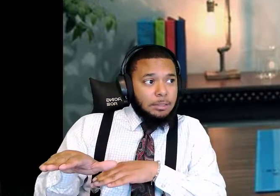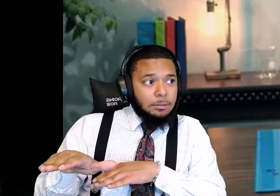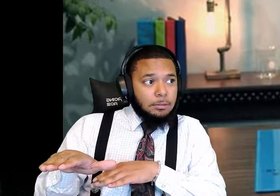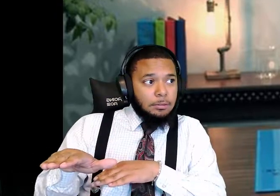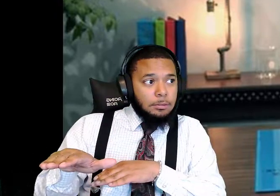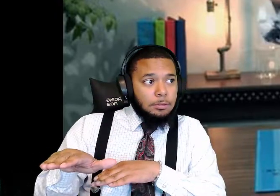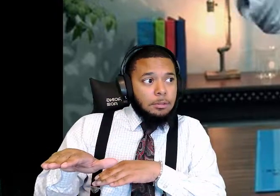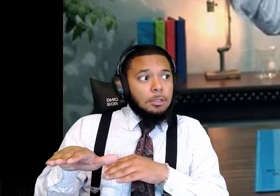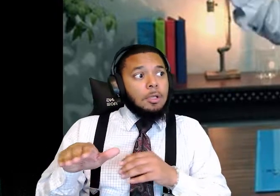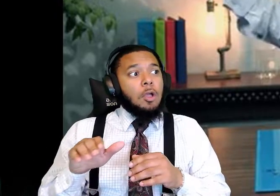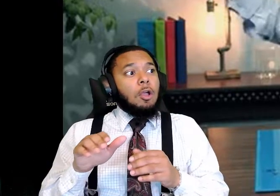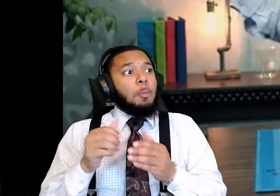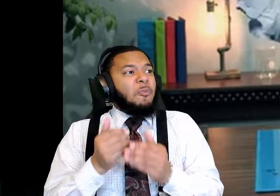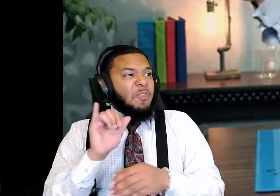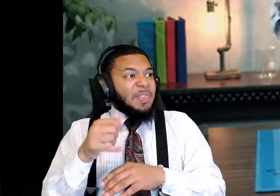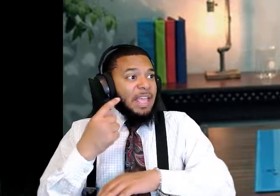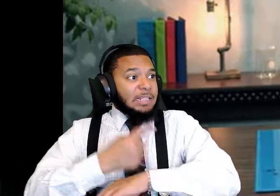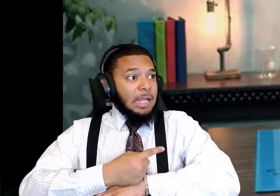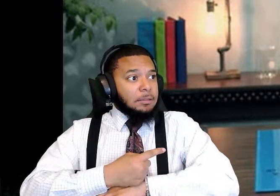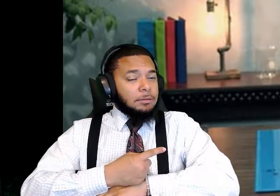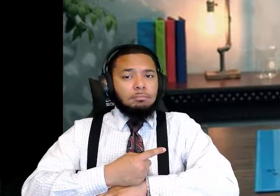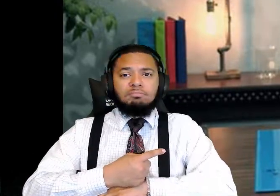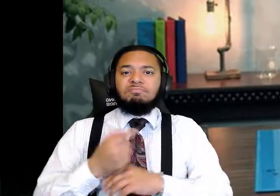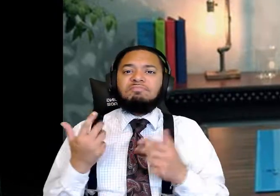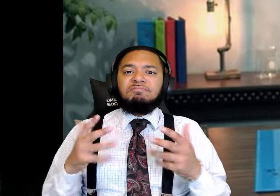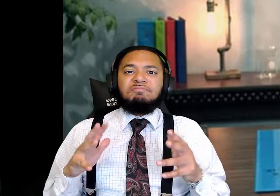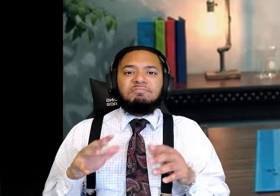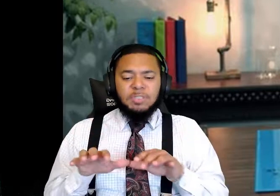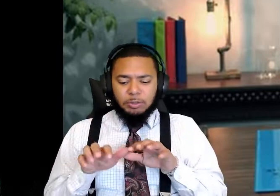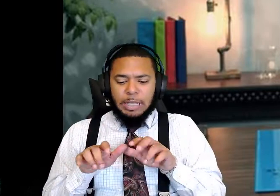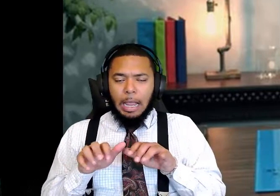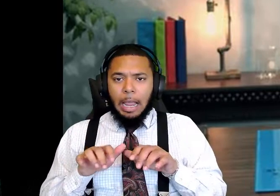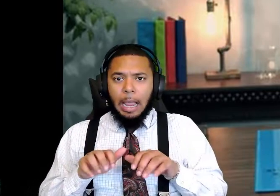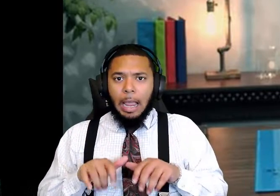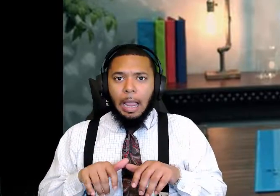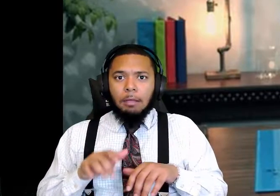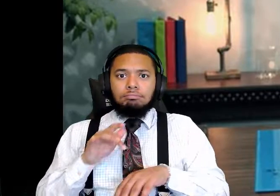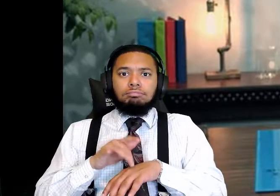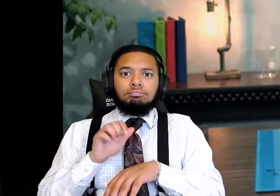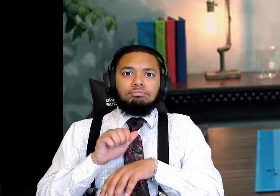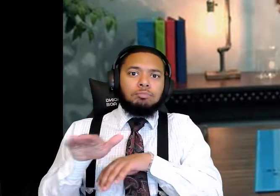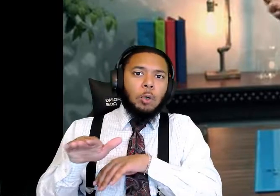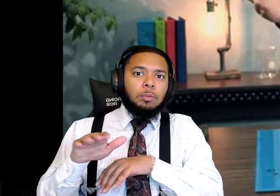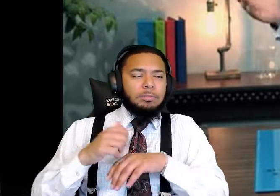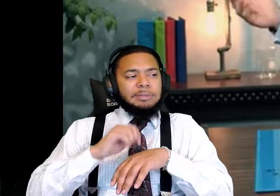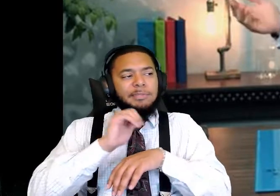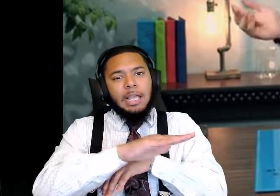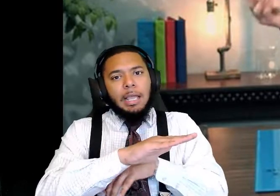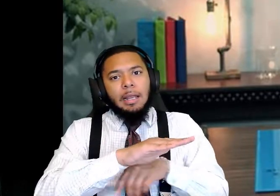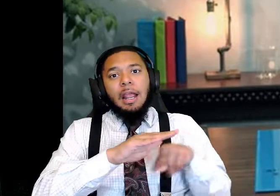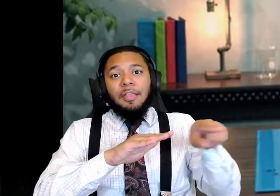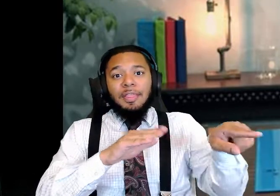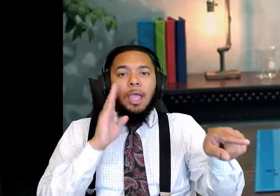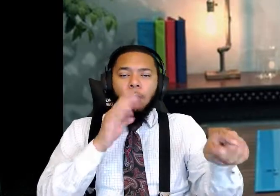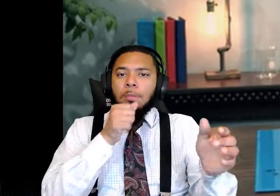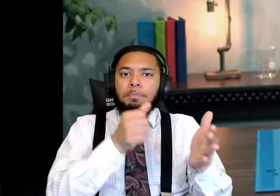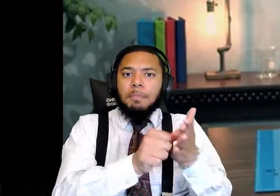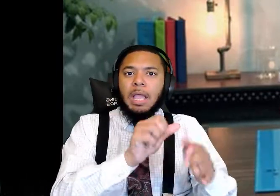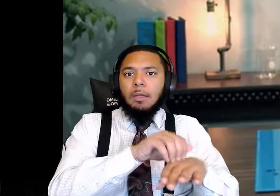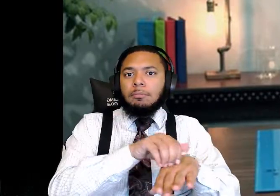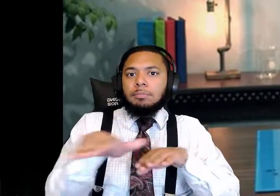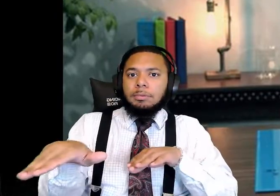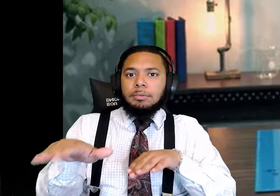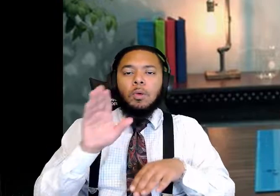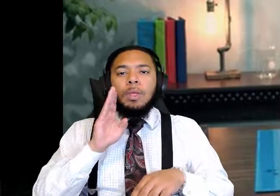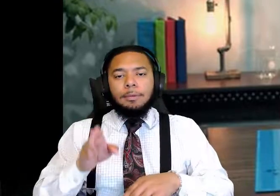date. That's all you have to send. You just type it in, click send, and then the bank on your behalf will mail a physical